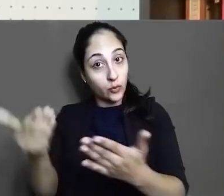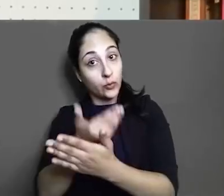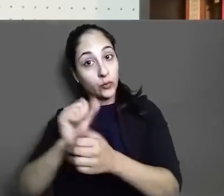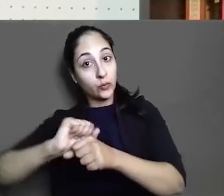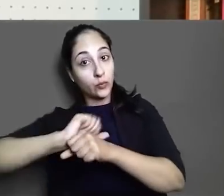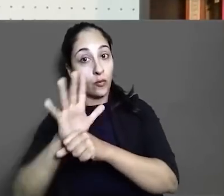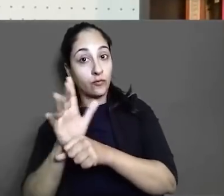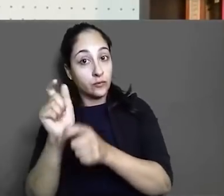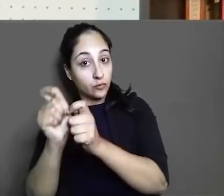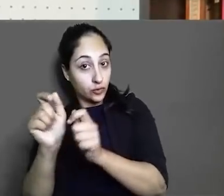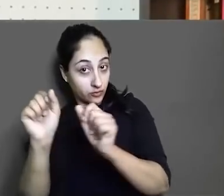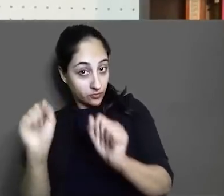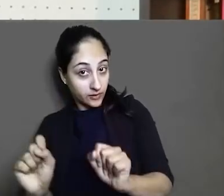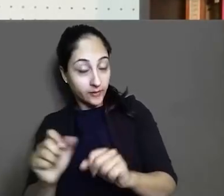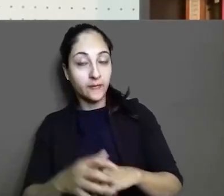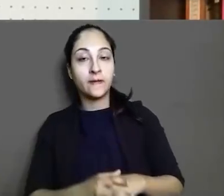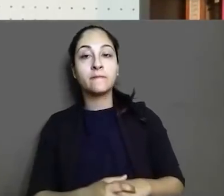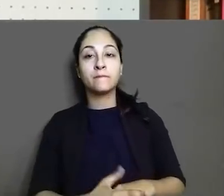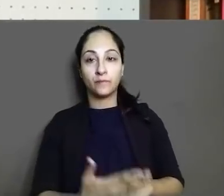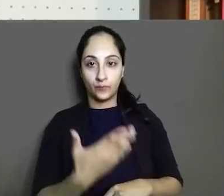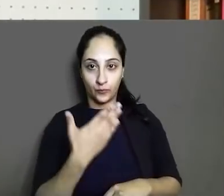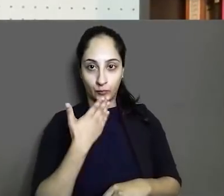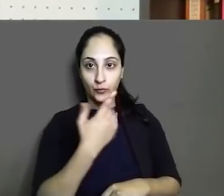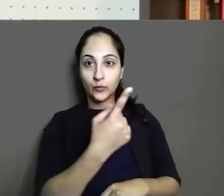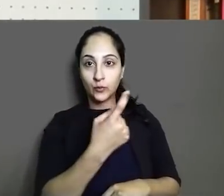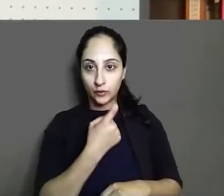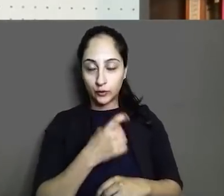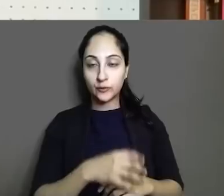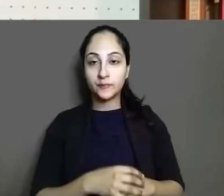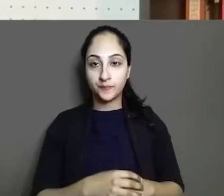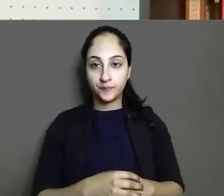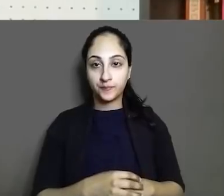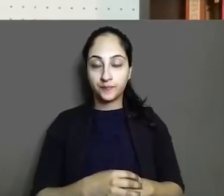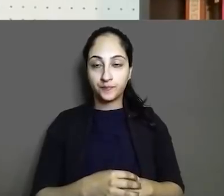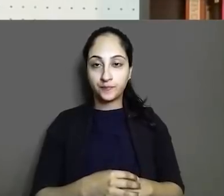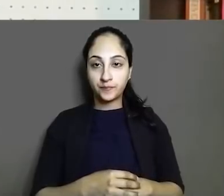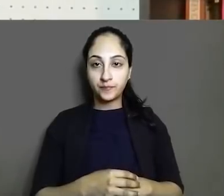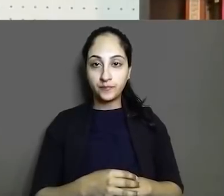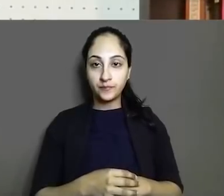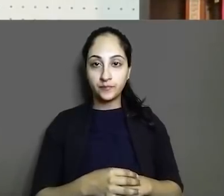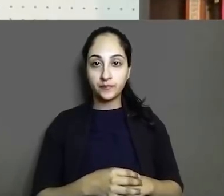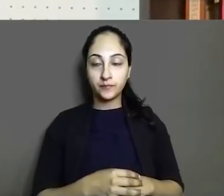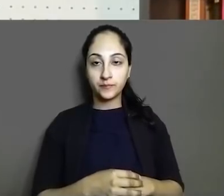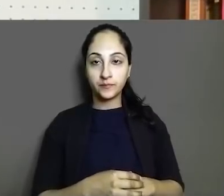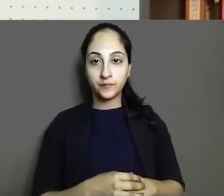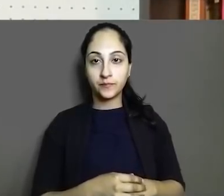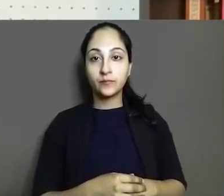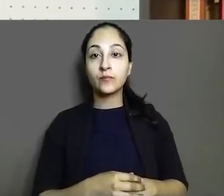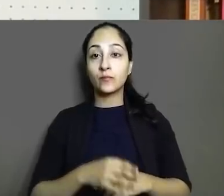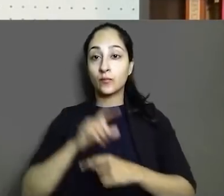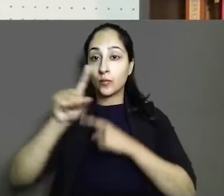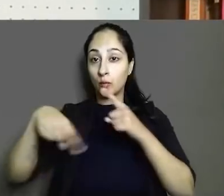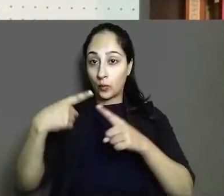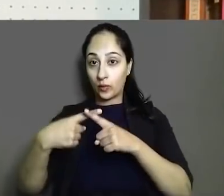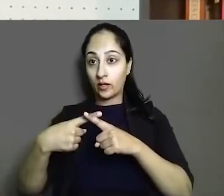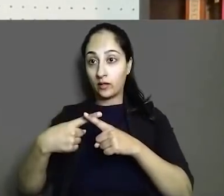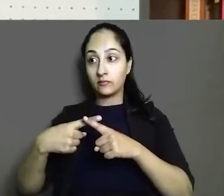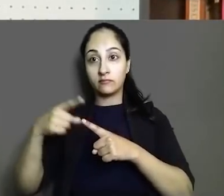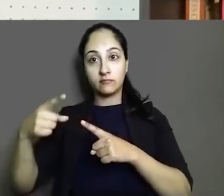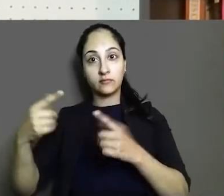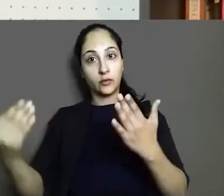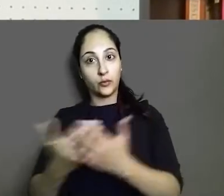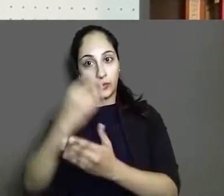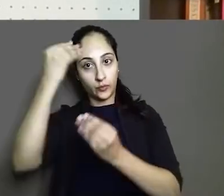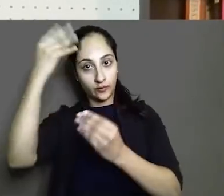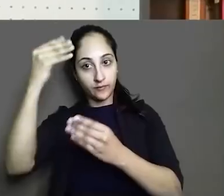Kingdom, and also the variant that was first identified in South Africa. And the variant that